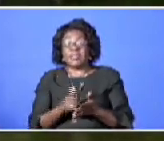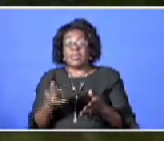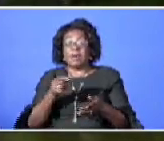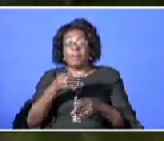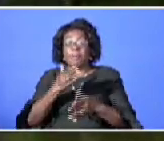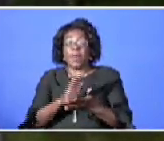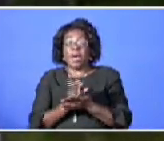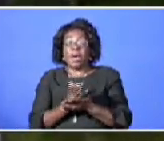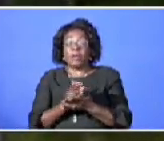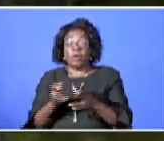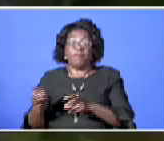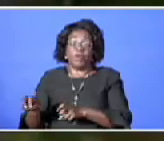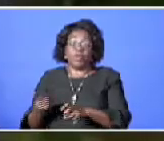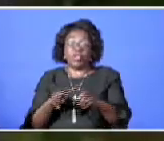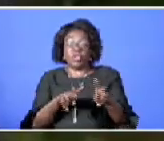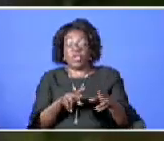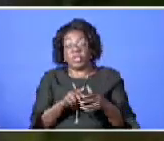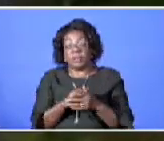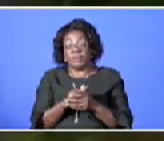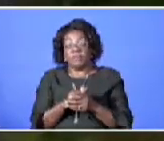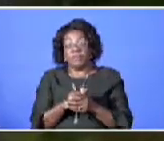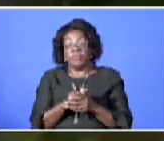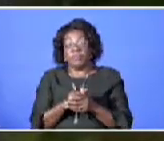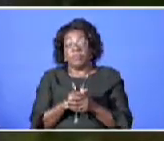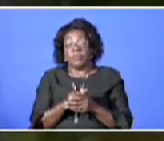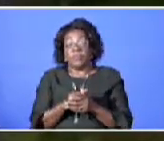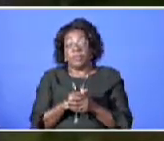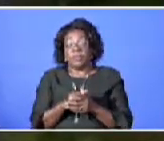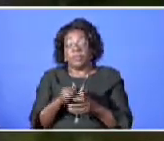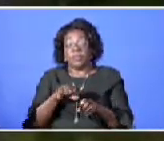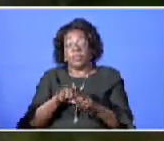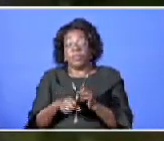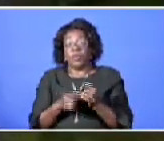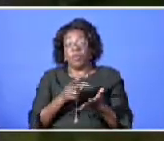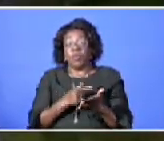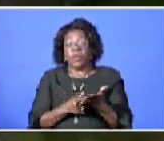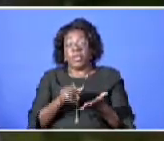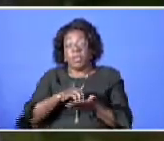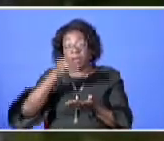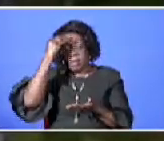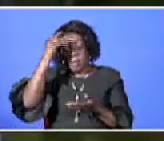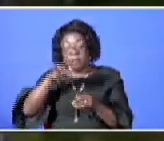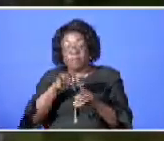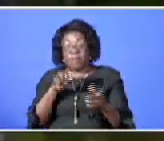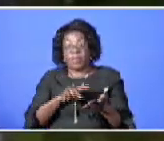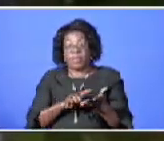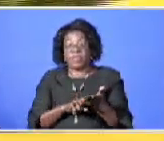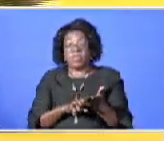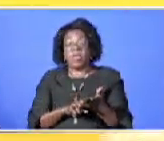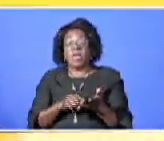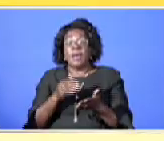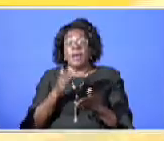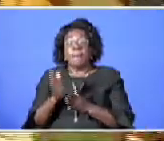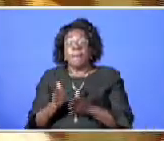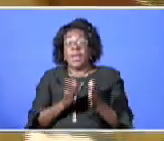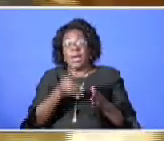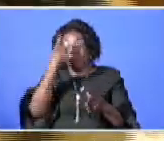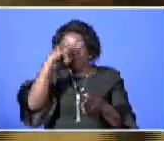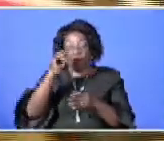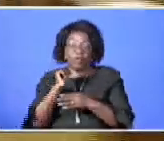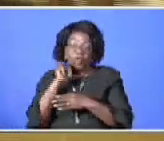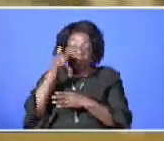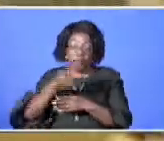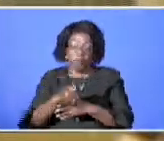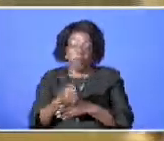journey. It teaches you to have a better aspect of savings. So what did I learn from this? Plan for tomorrow. For Davinia